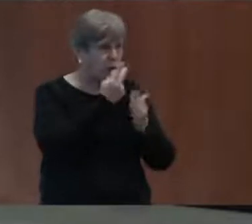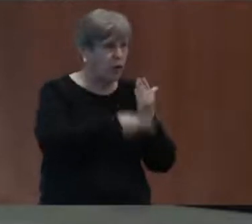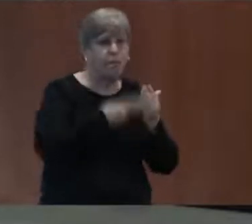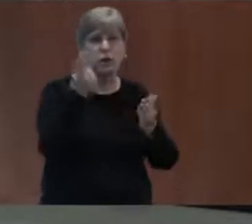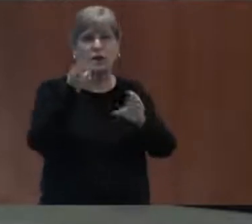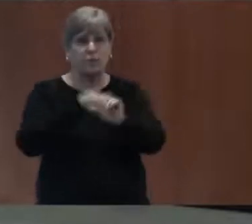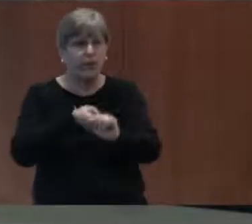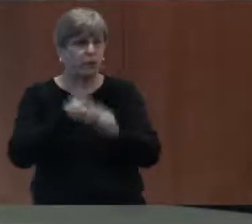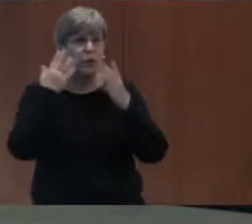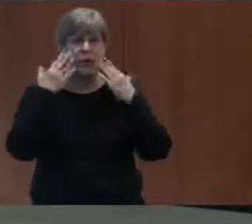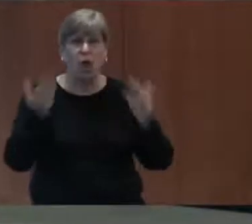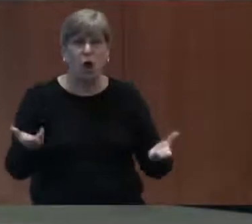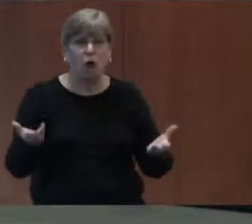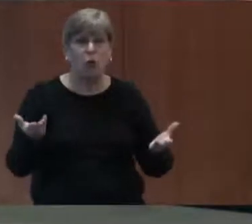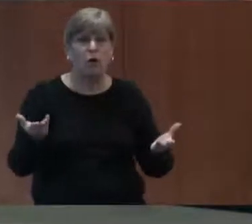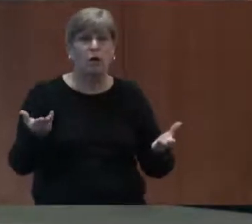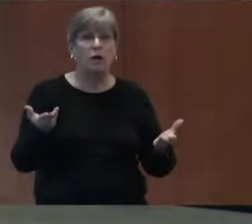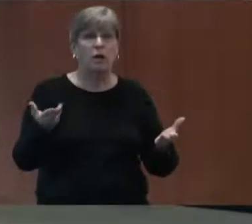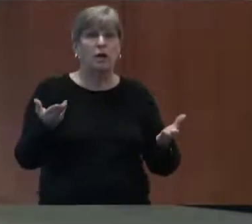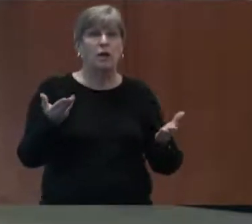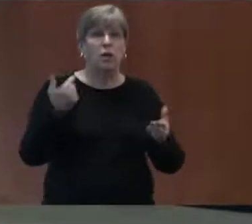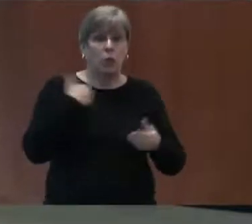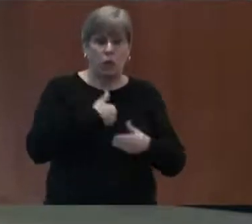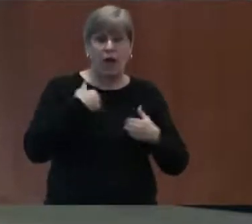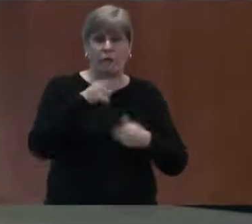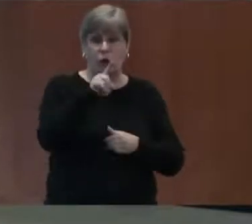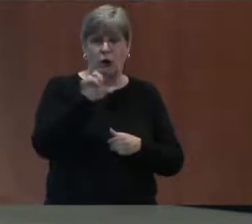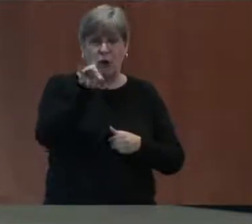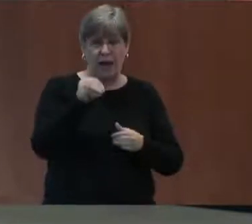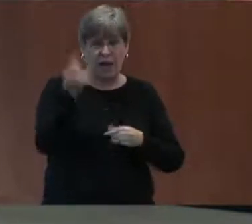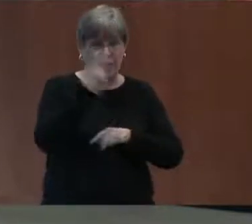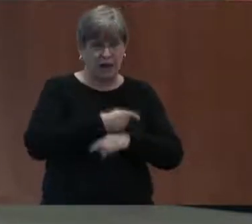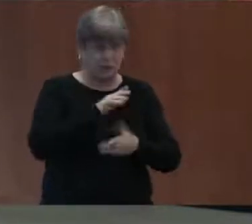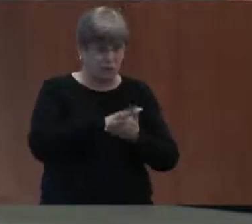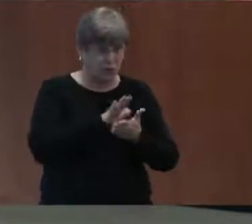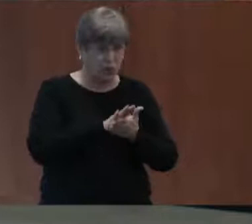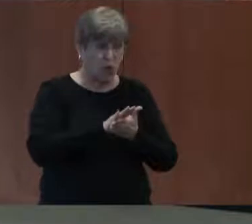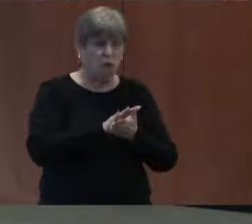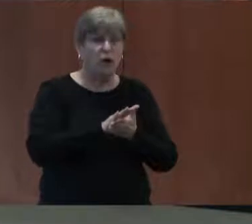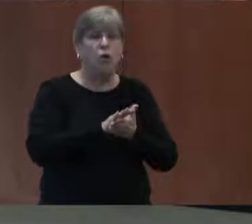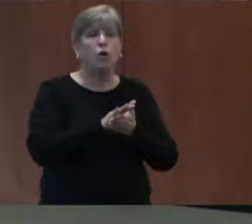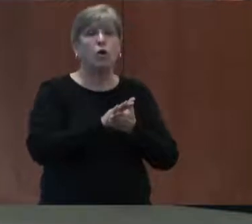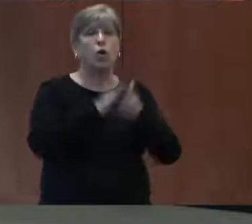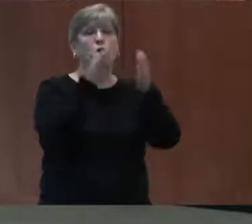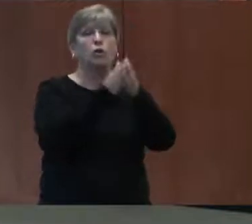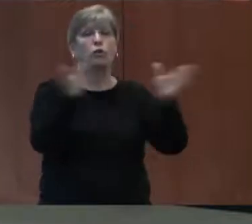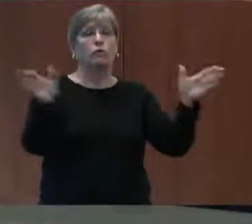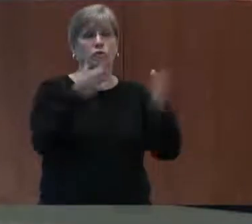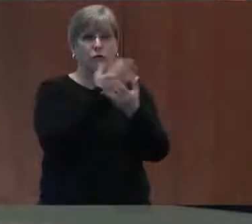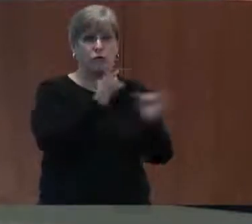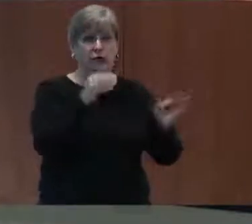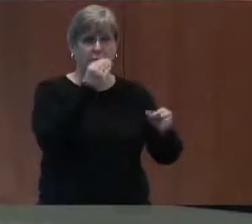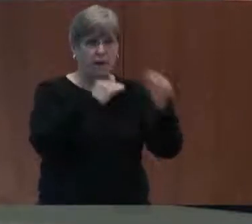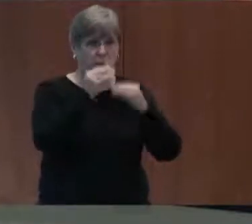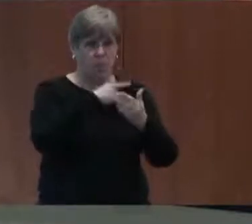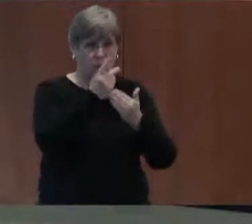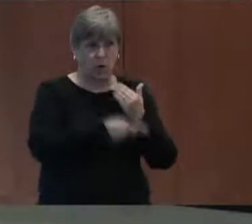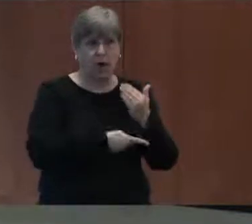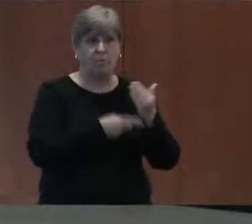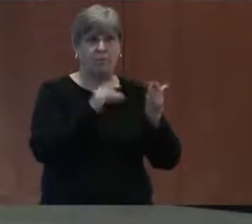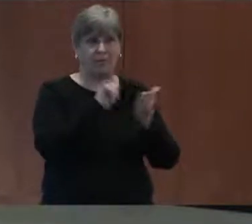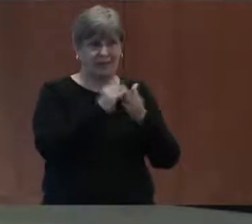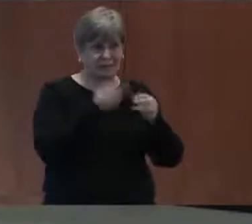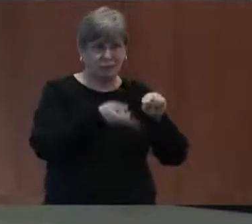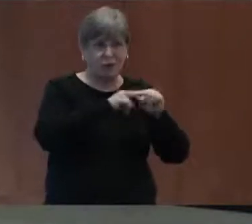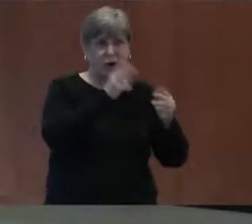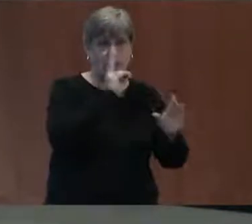like. And all told, we're going to have 180 days of school. We're on a universal free meal program this year, which has raised participation,